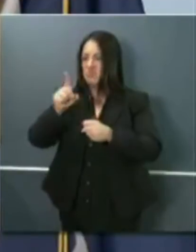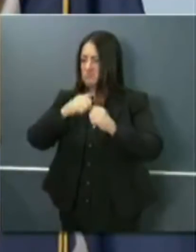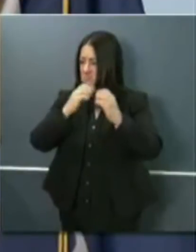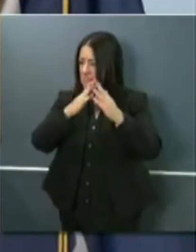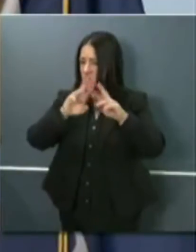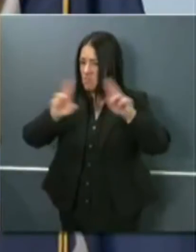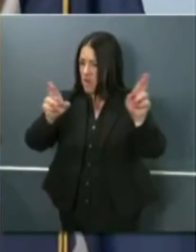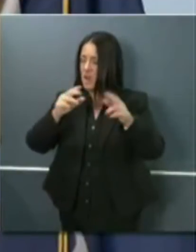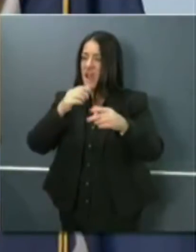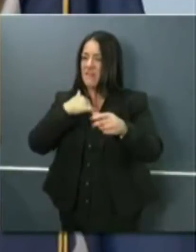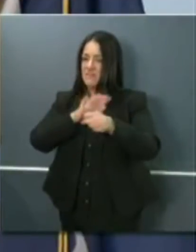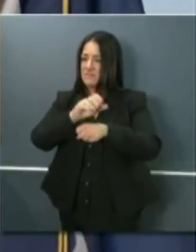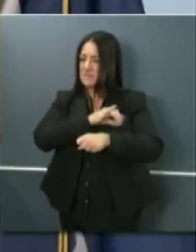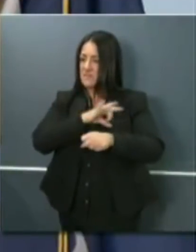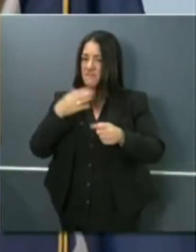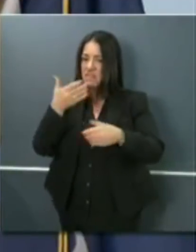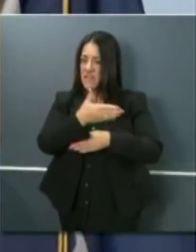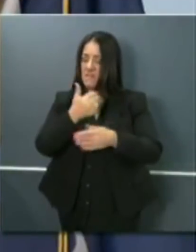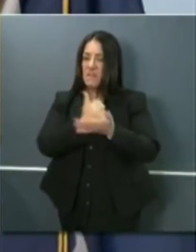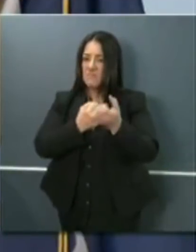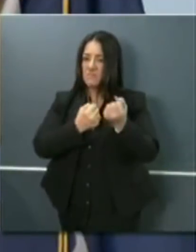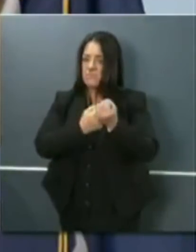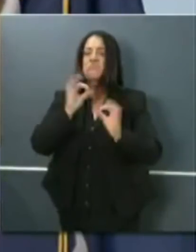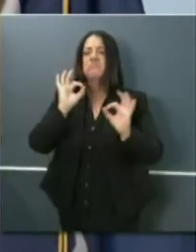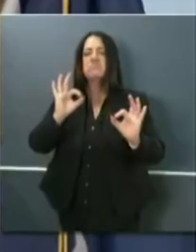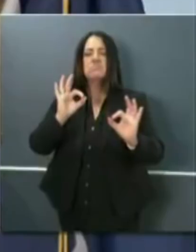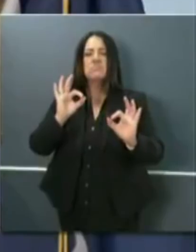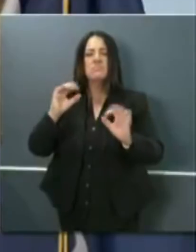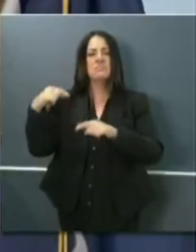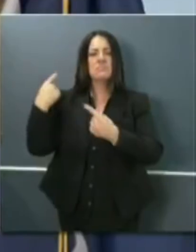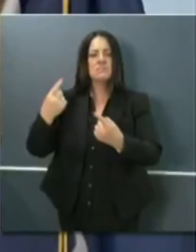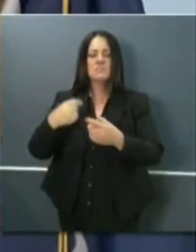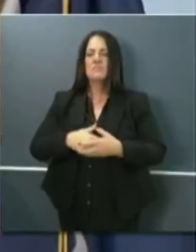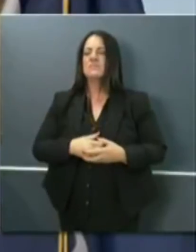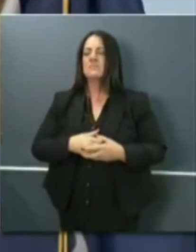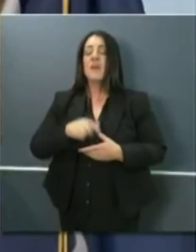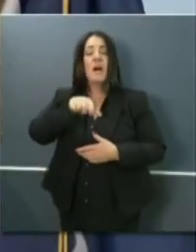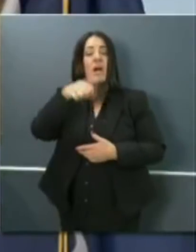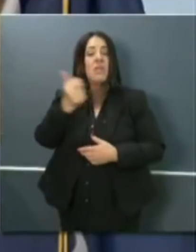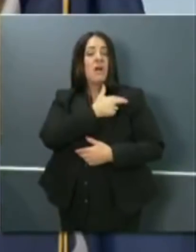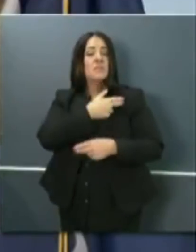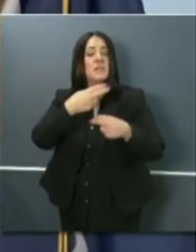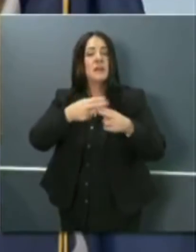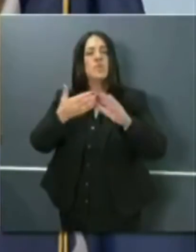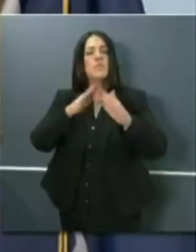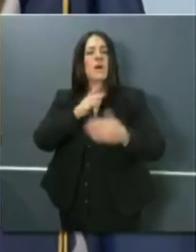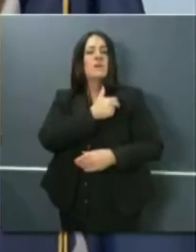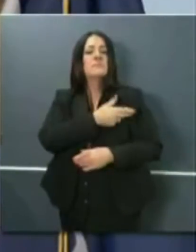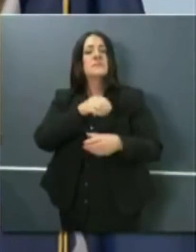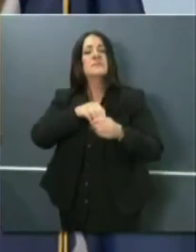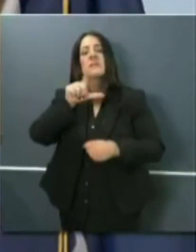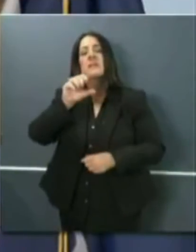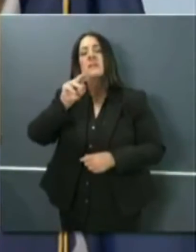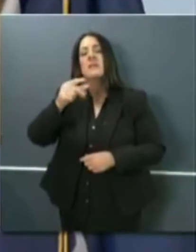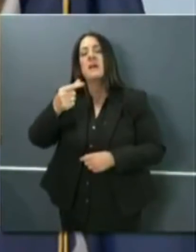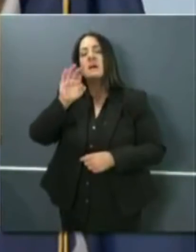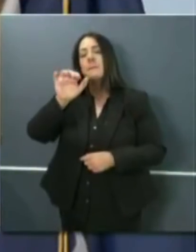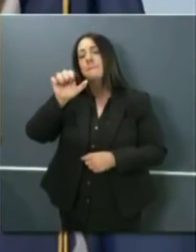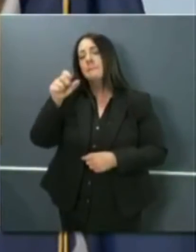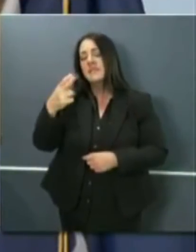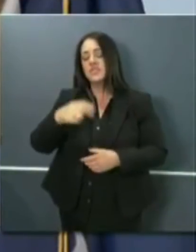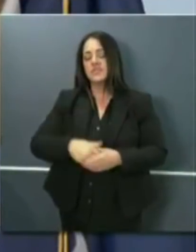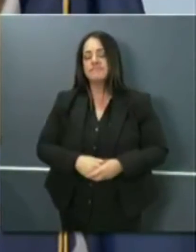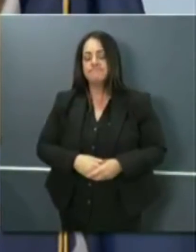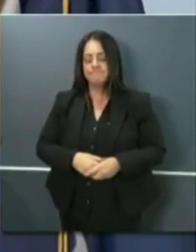specific announcements on that in the next few days. Community Hospital down in Long Beach, we're starting to see that